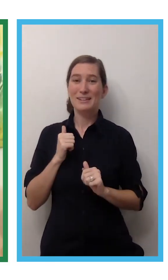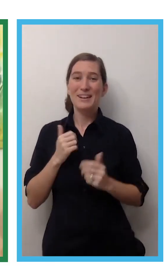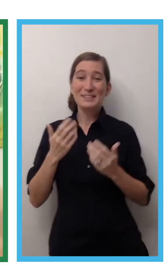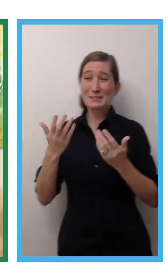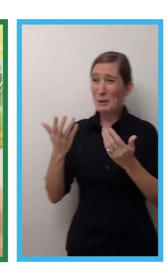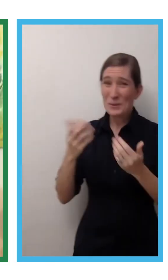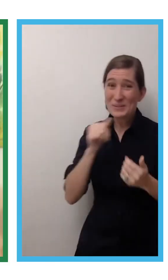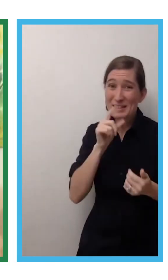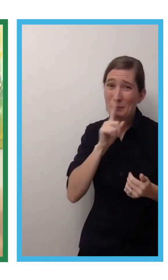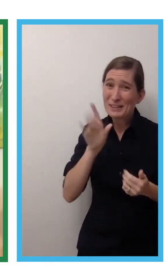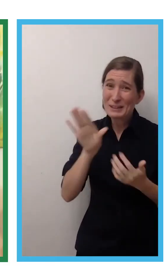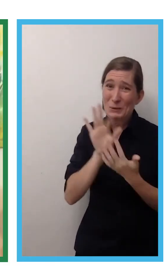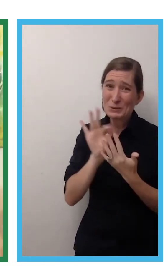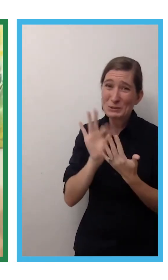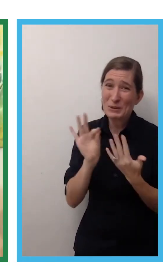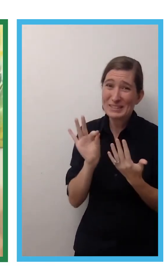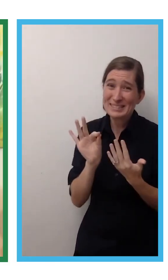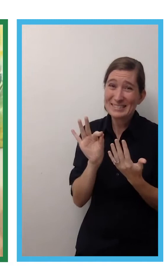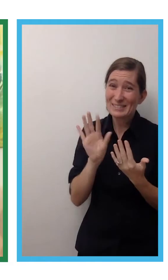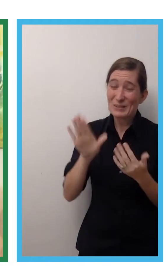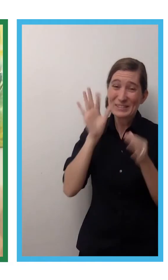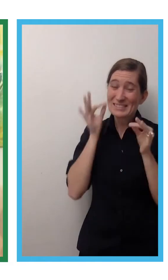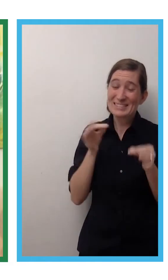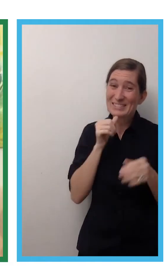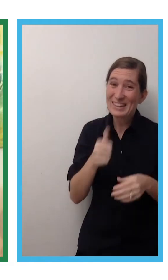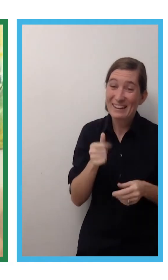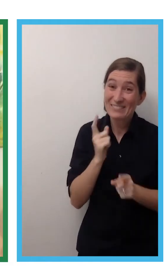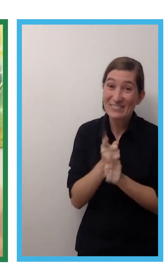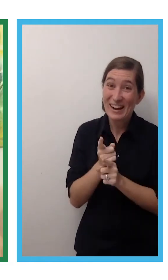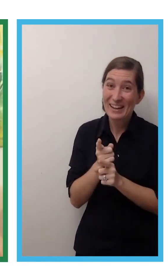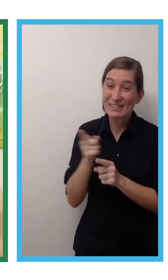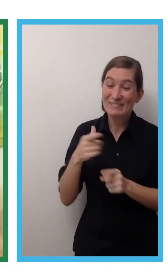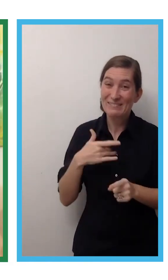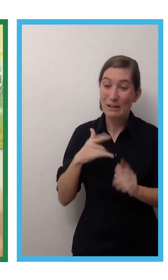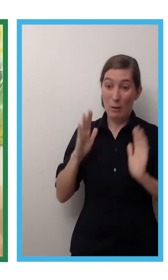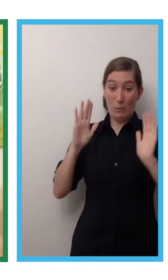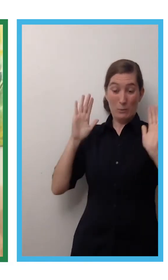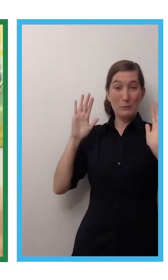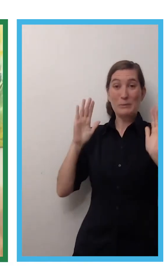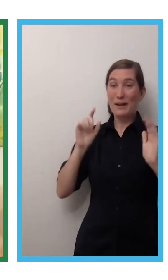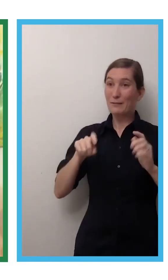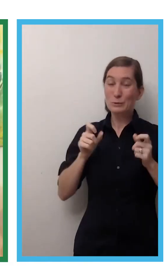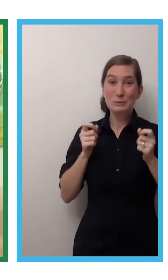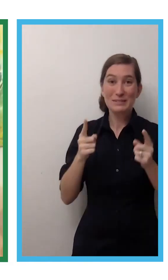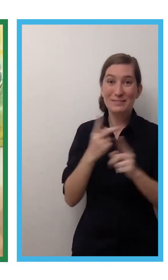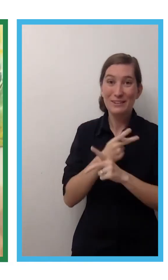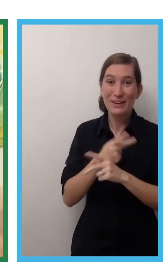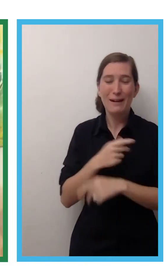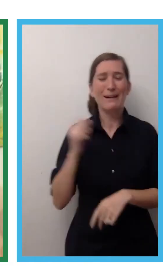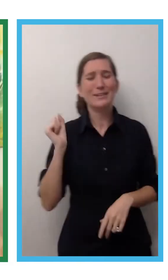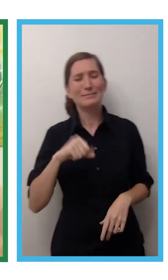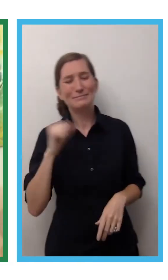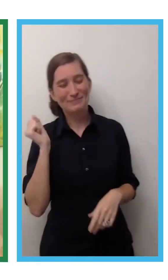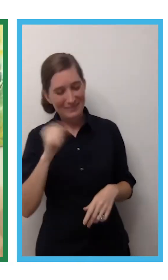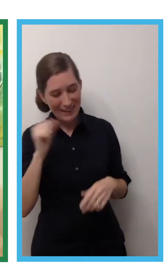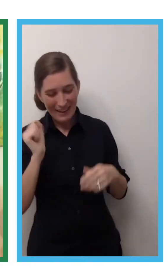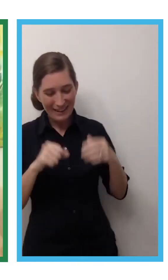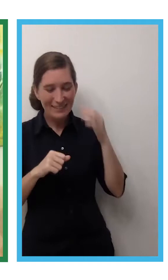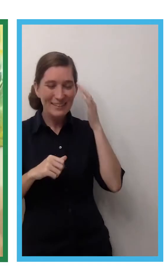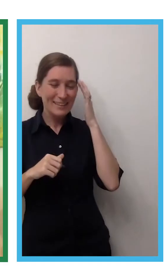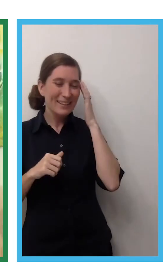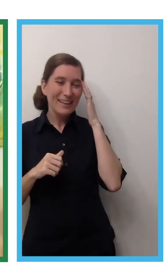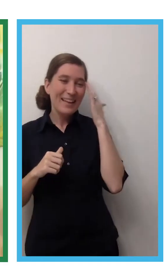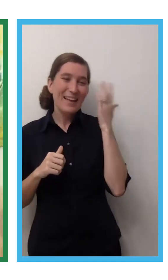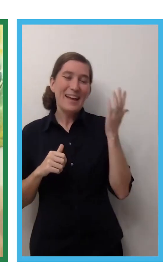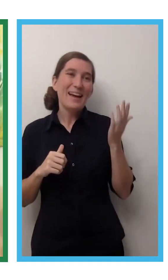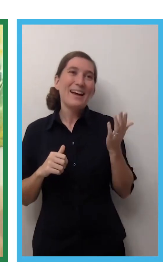Well, it wasn't, but, you know, at that time too, understand, I was like, I got my